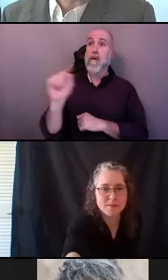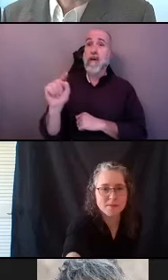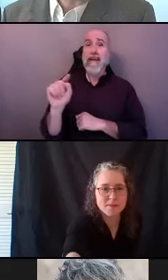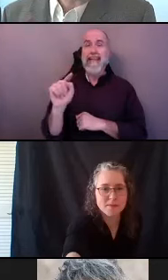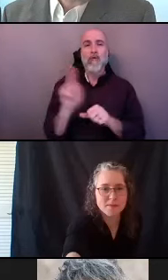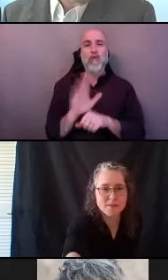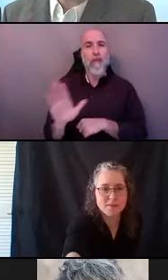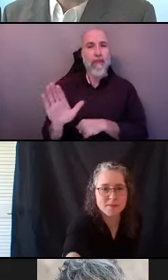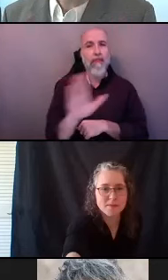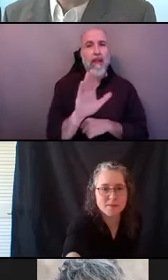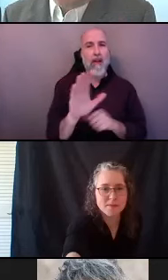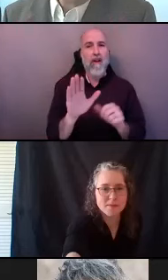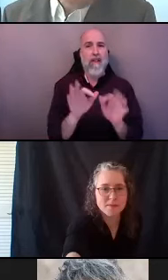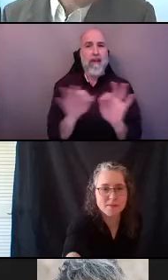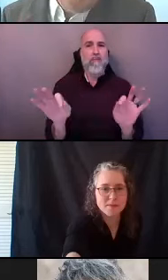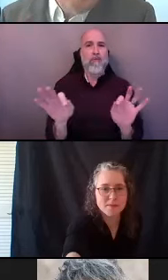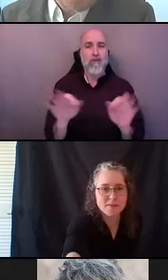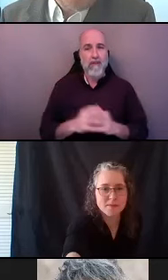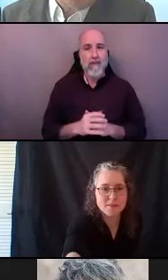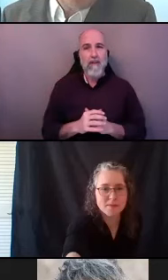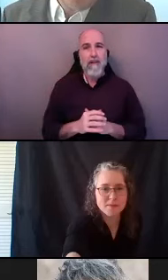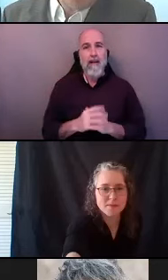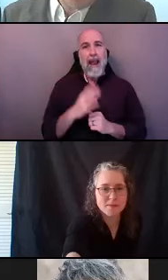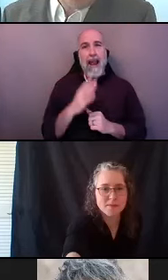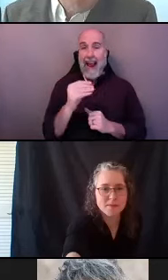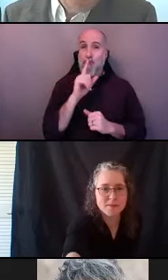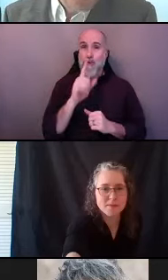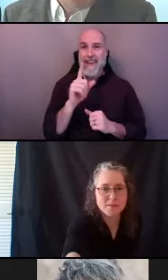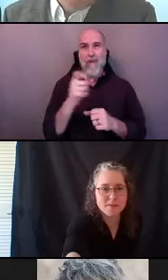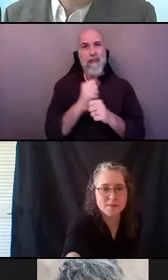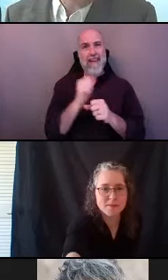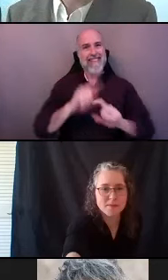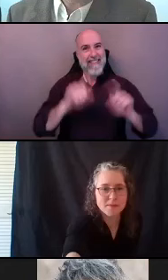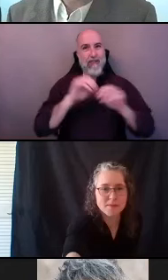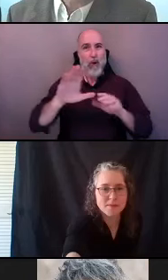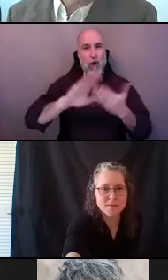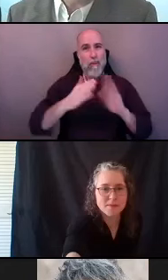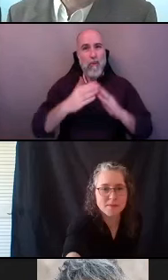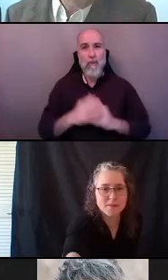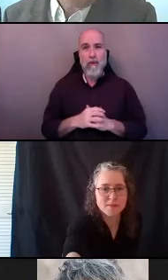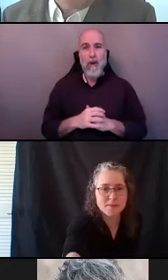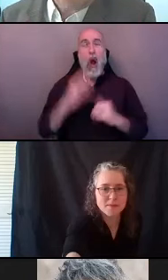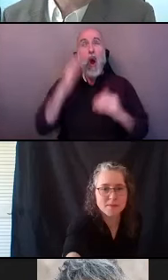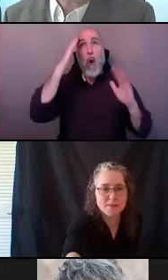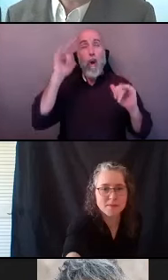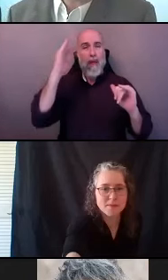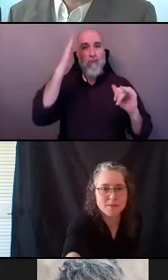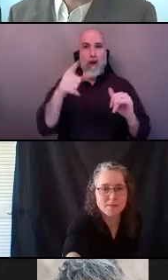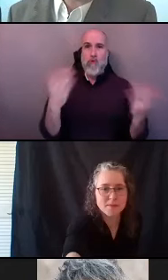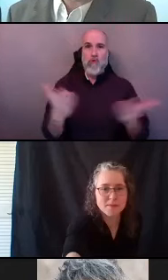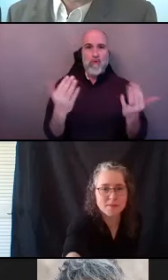language and make a difference in your community, people. Hopefully this is why you're on today's call. You want to make a